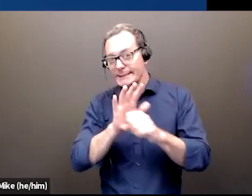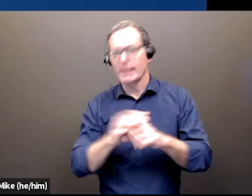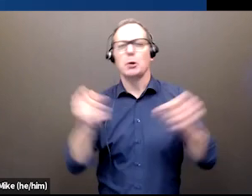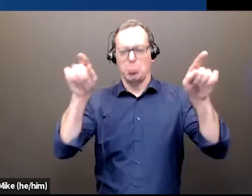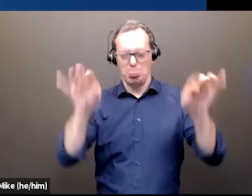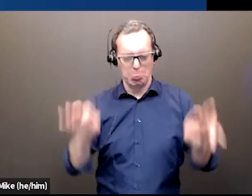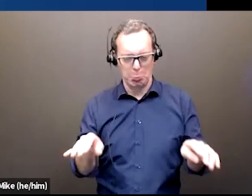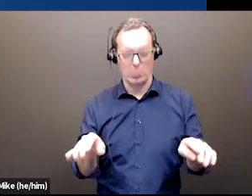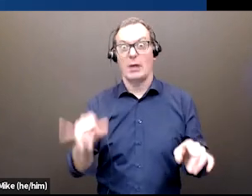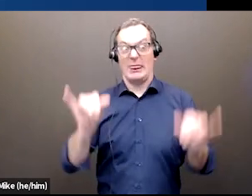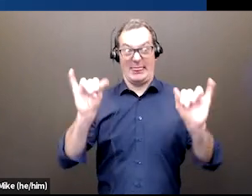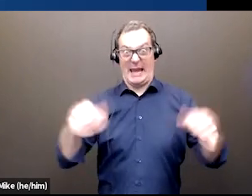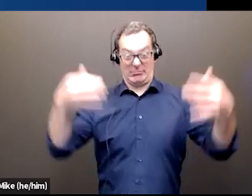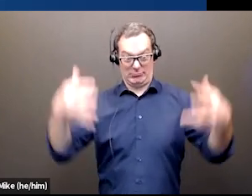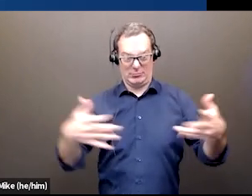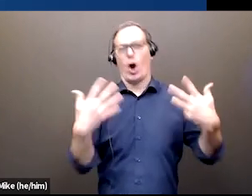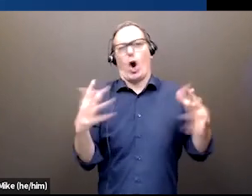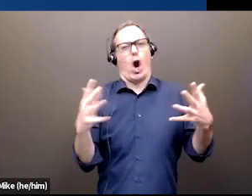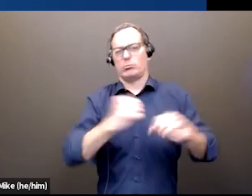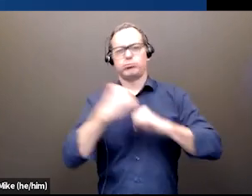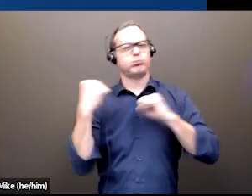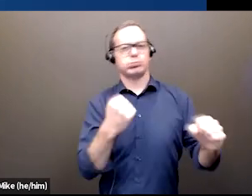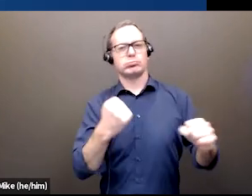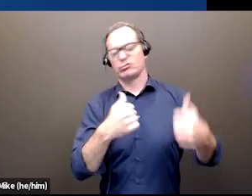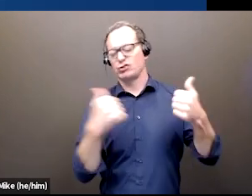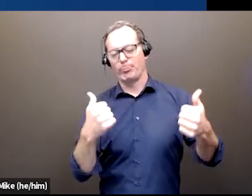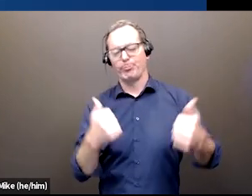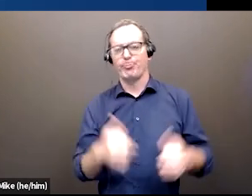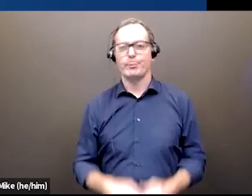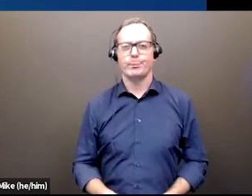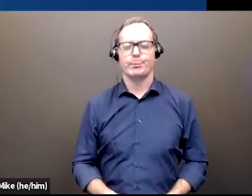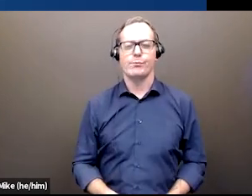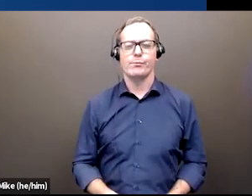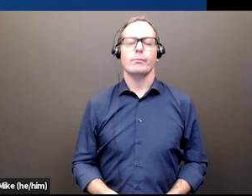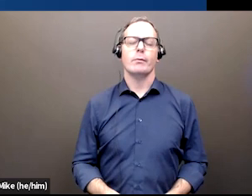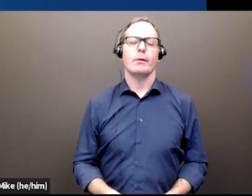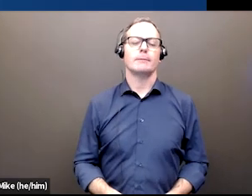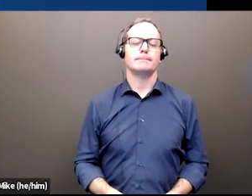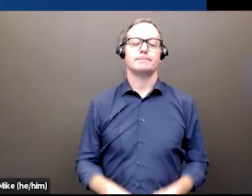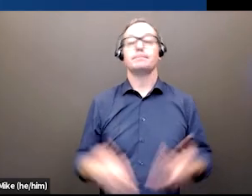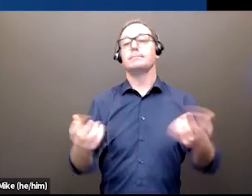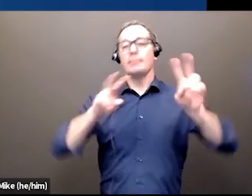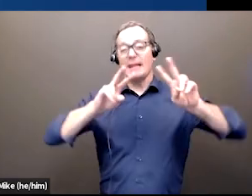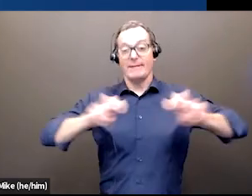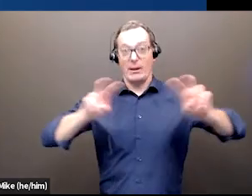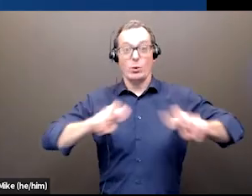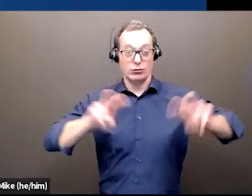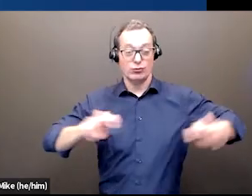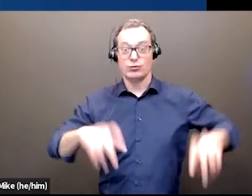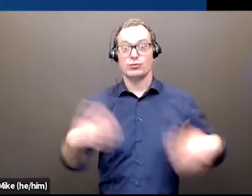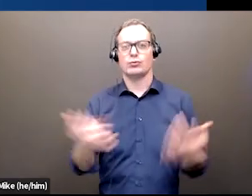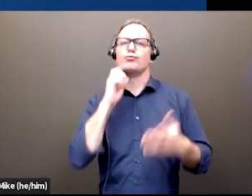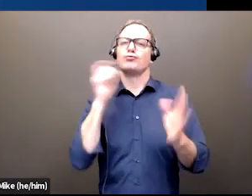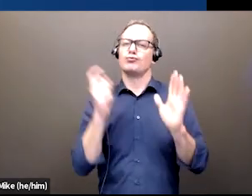there is much strength in how the projects are implemented. The evaluation ended by recommending acknowledgement